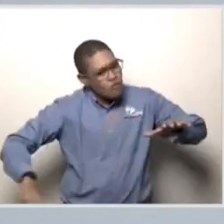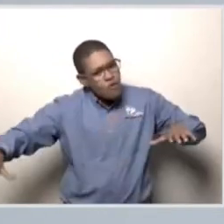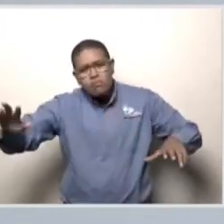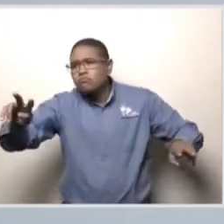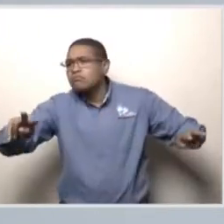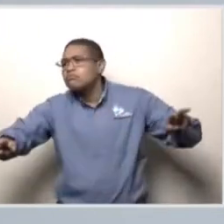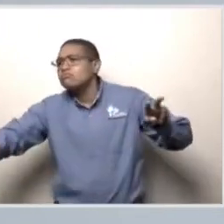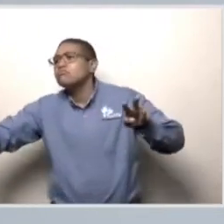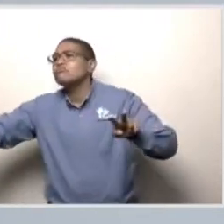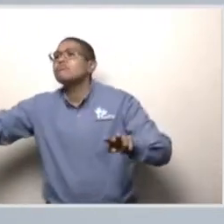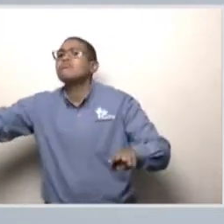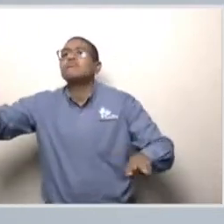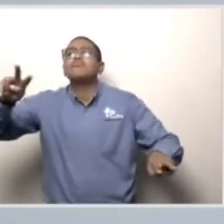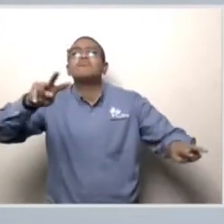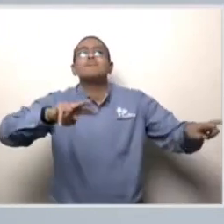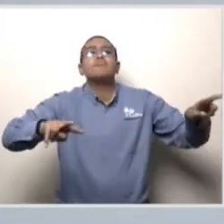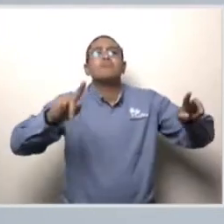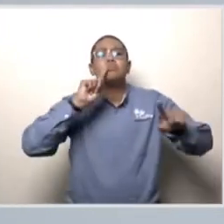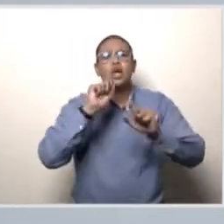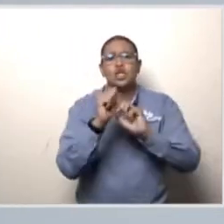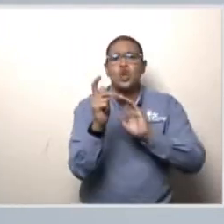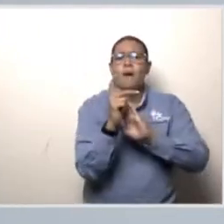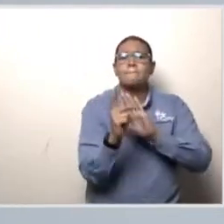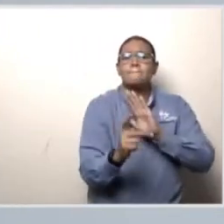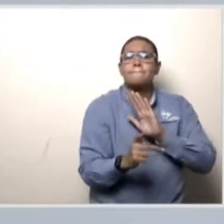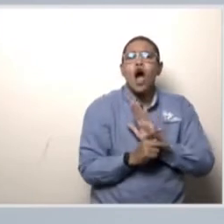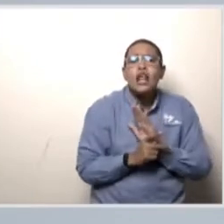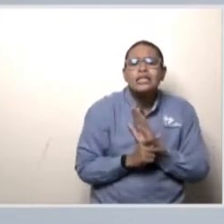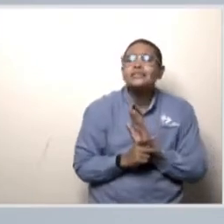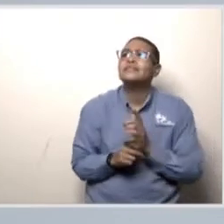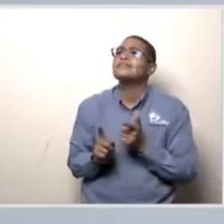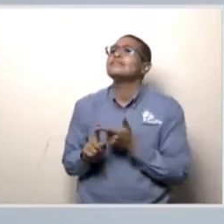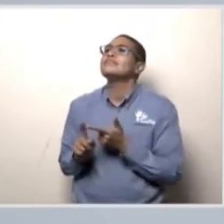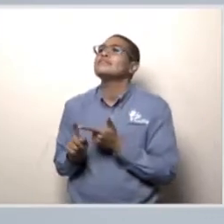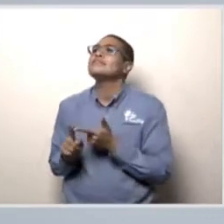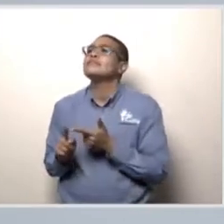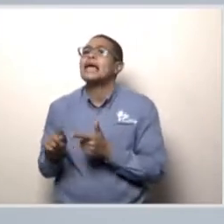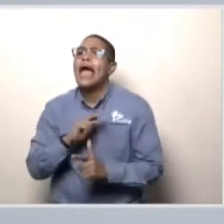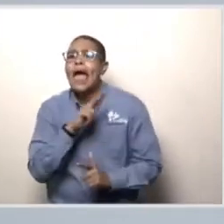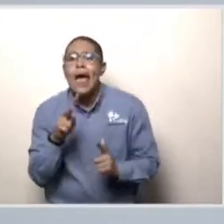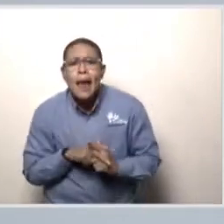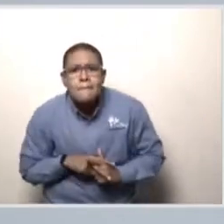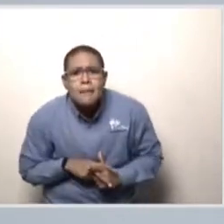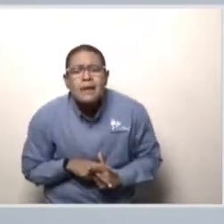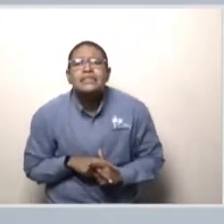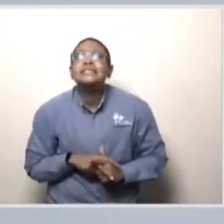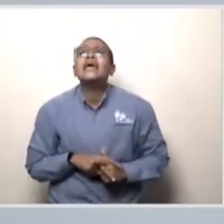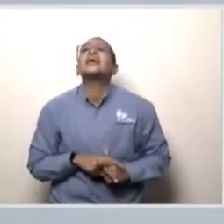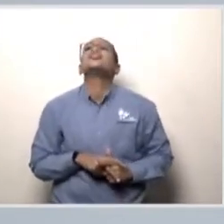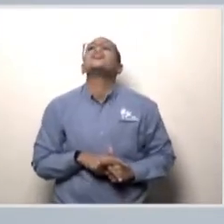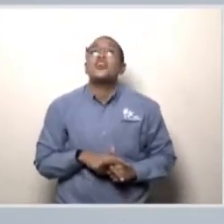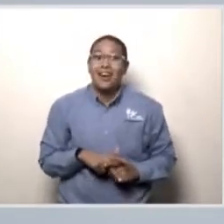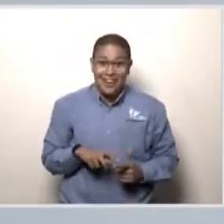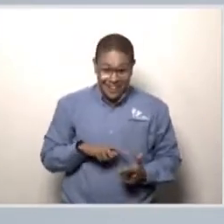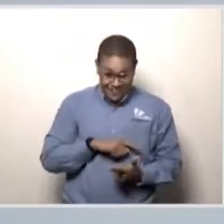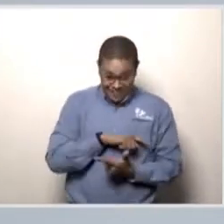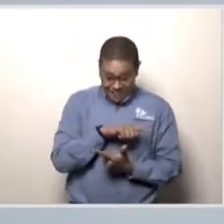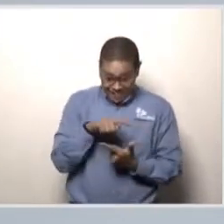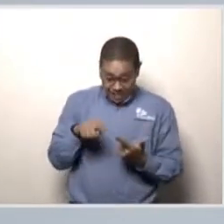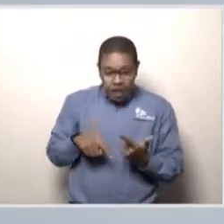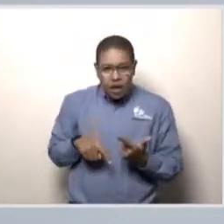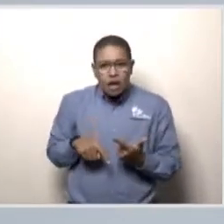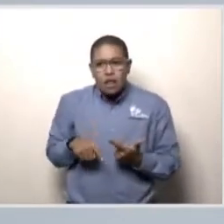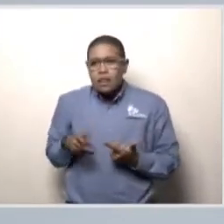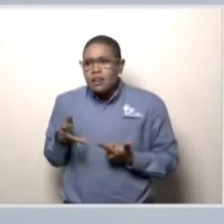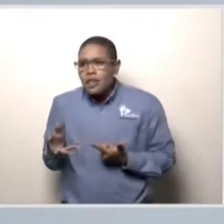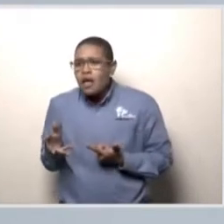sure that the policies and the implementation part of things are actually in place and